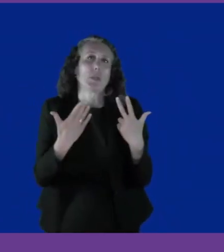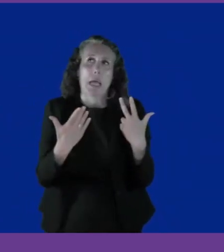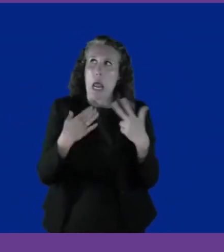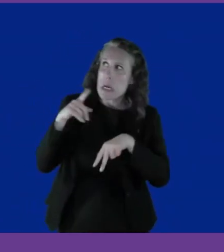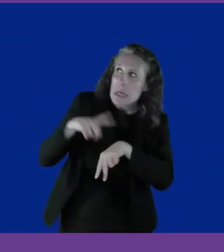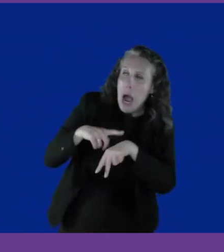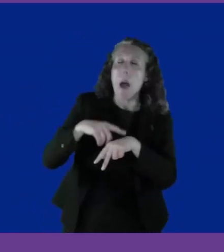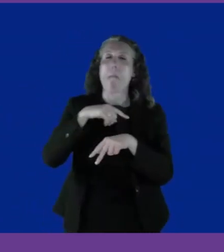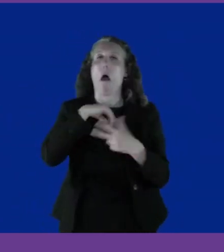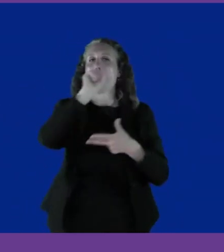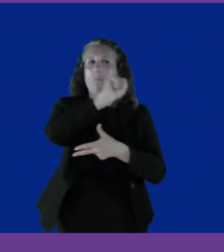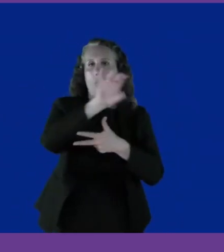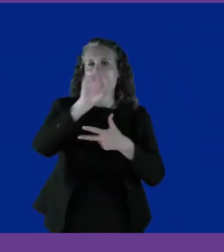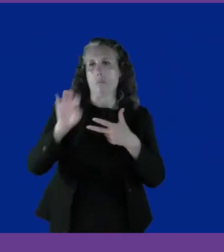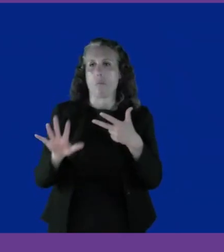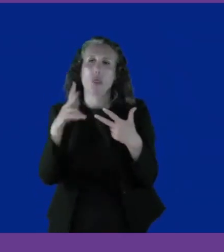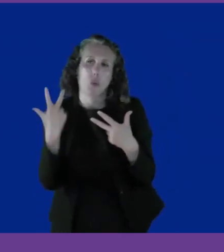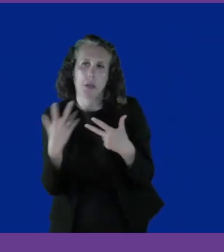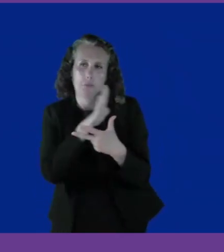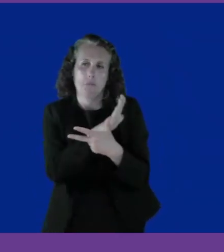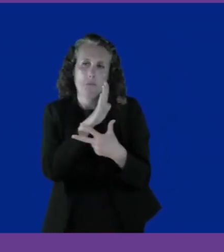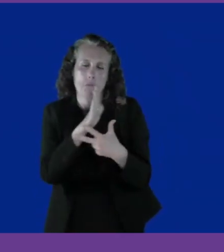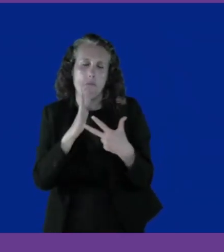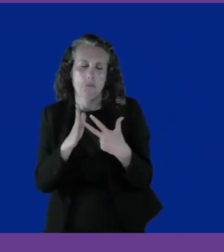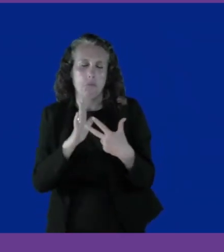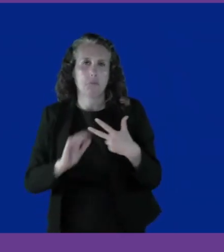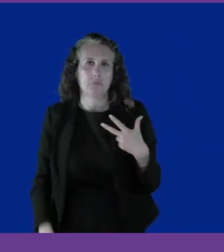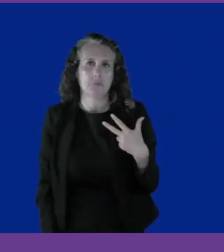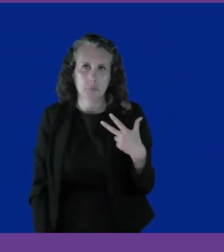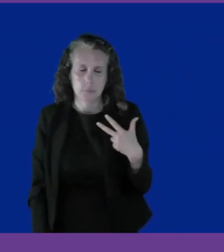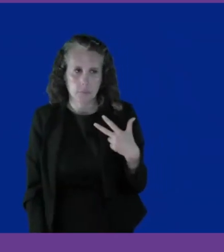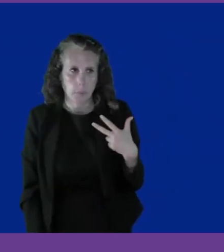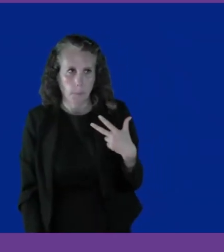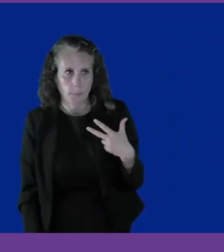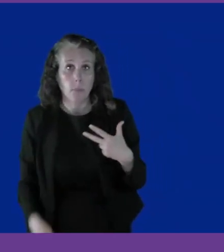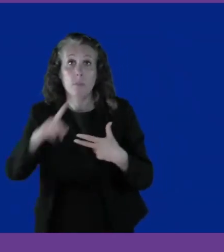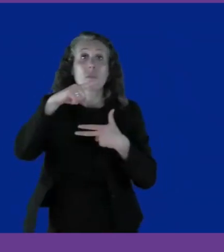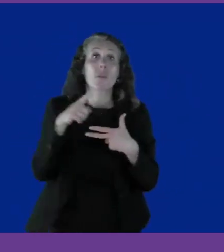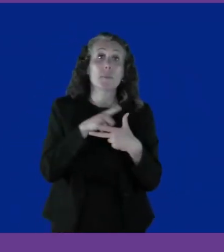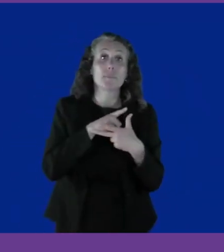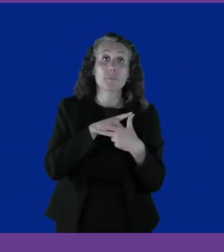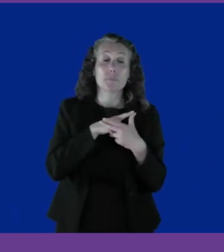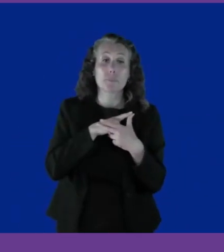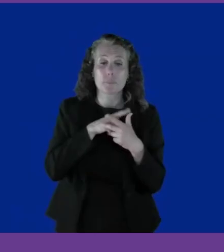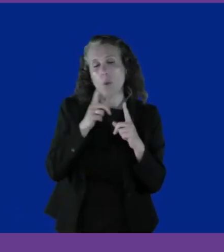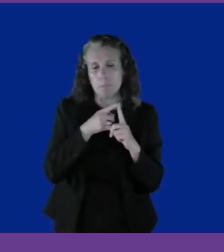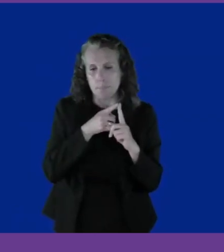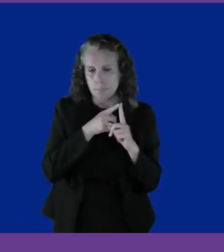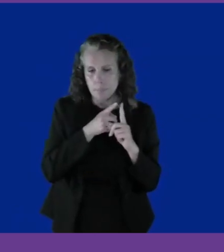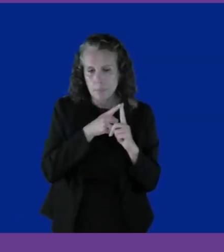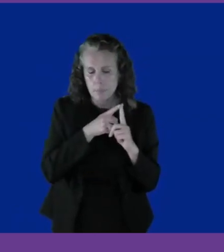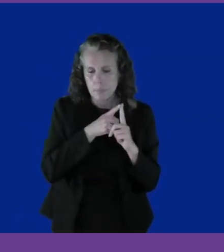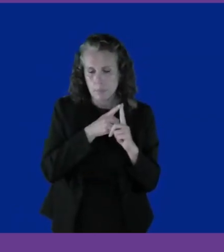of time, are quite relevant ones. The first is the